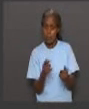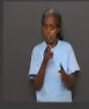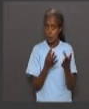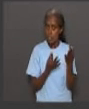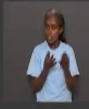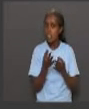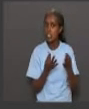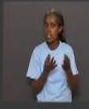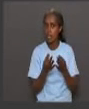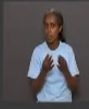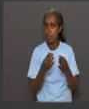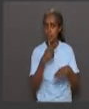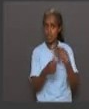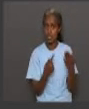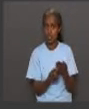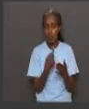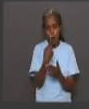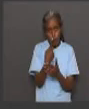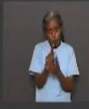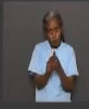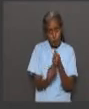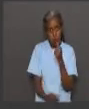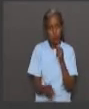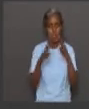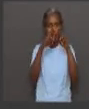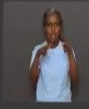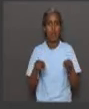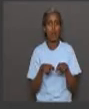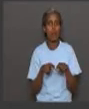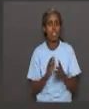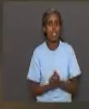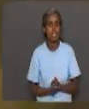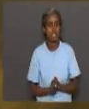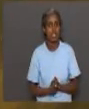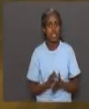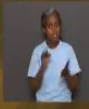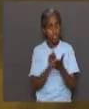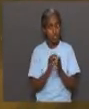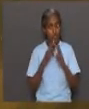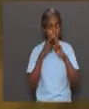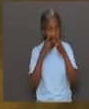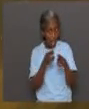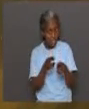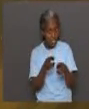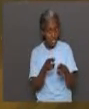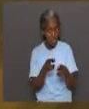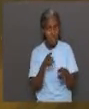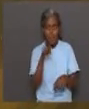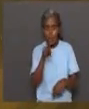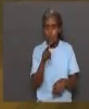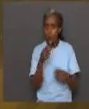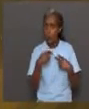shape that was described could therefore only be a rhombus. If that was your